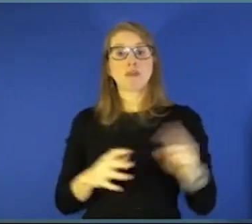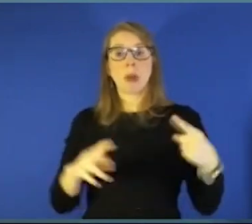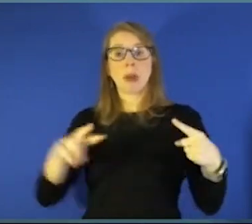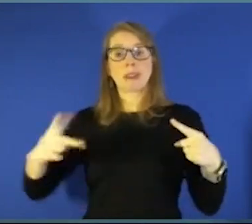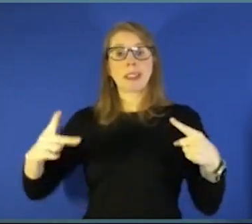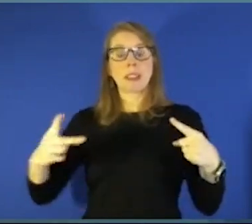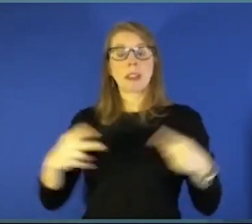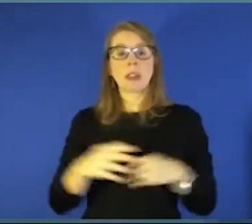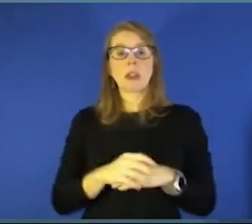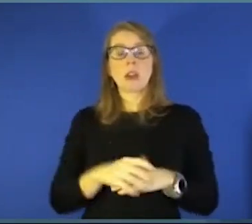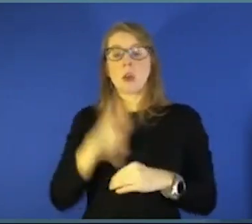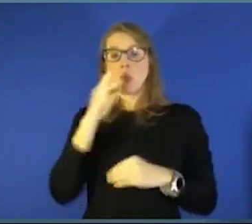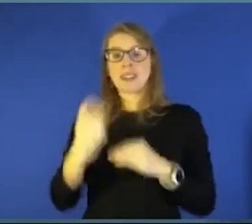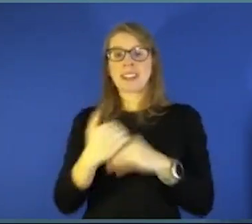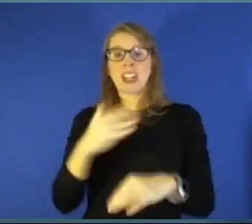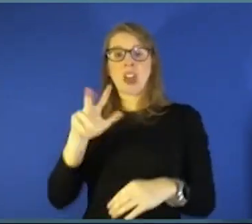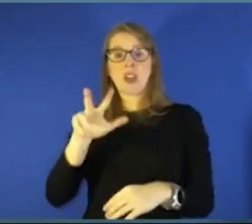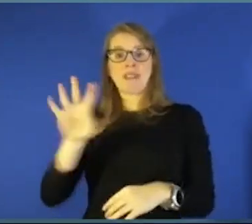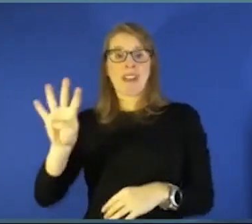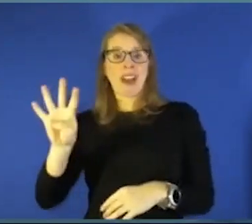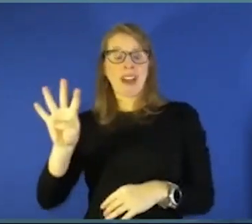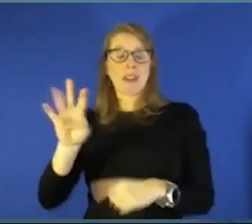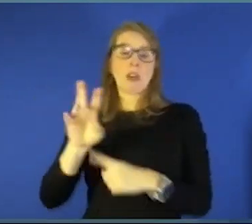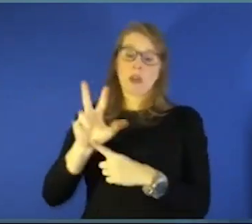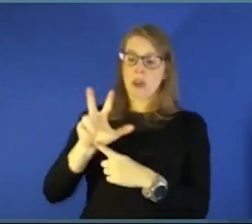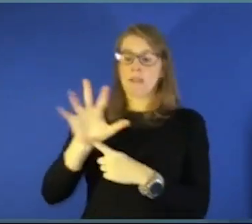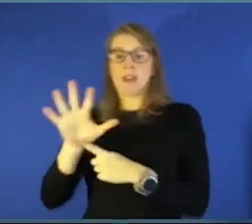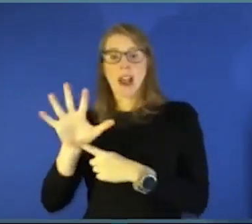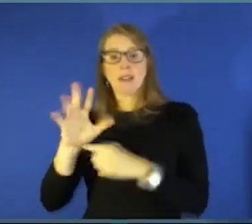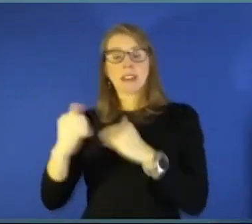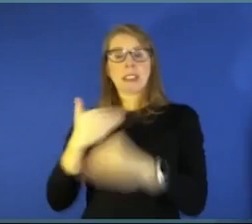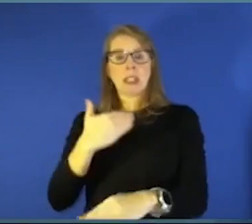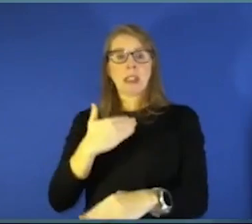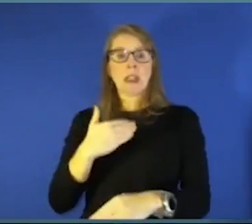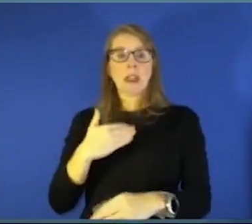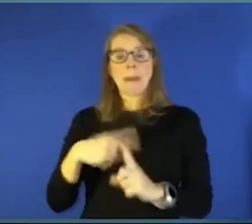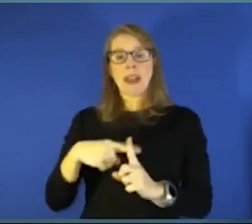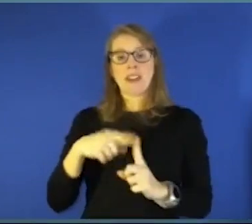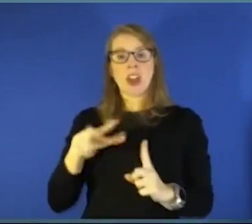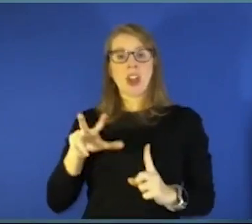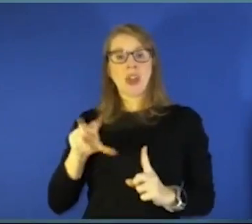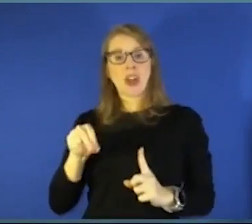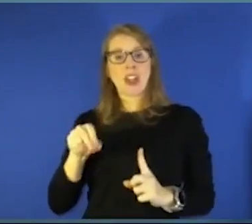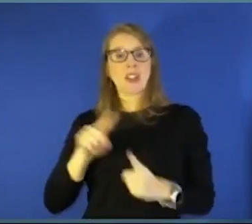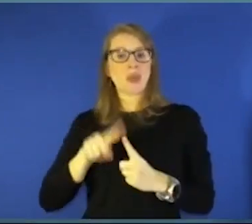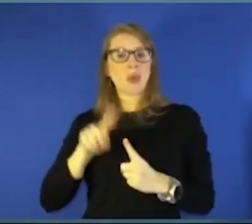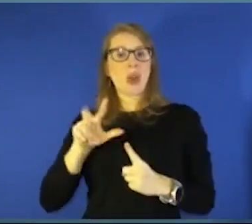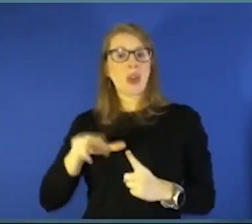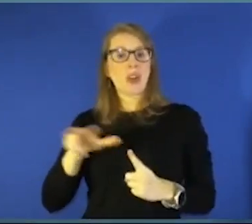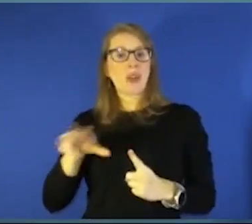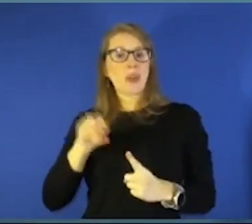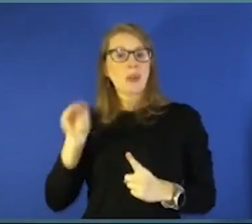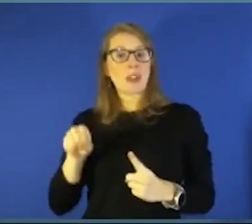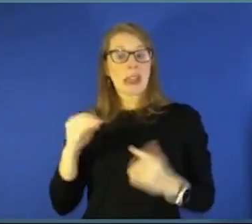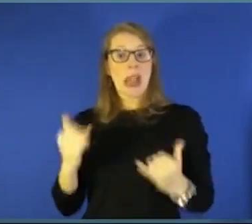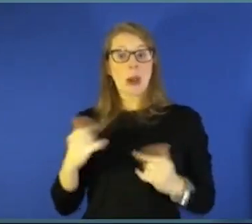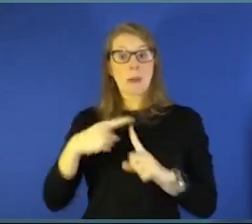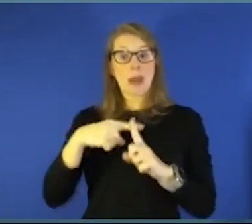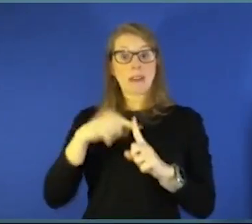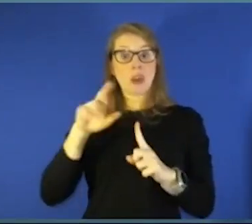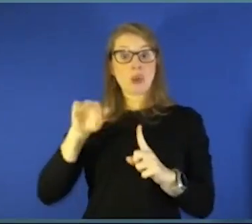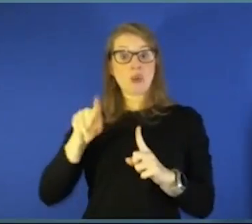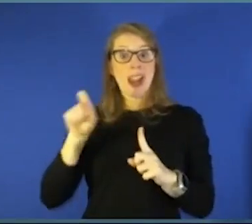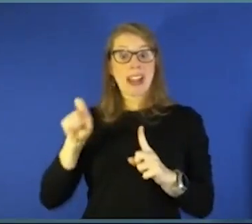to us. Our positivity rate was in the low 30s, 30 to 33. Our positivity rate right now for the last 2 weeks